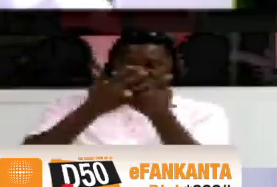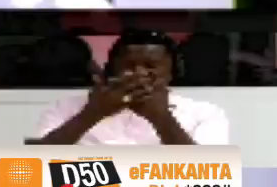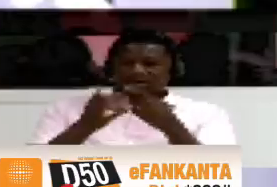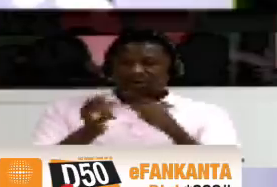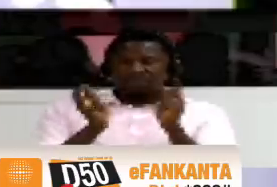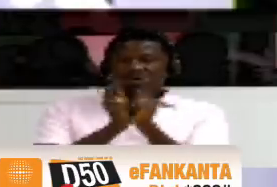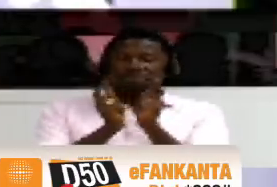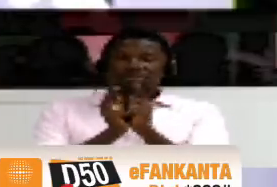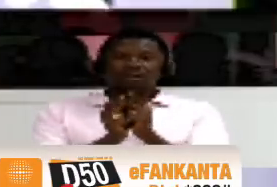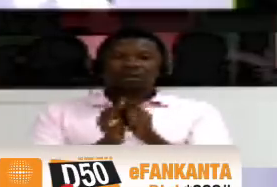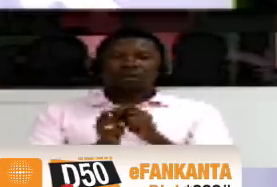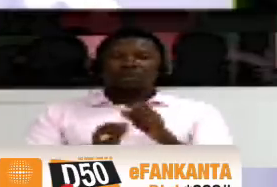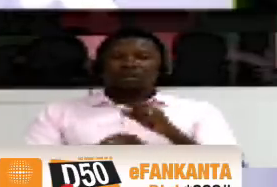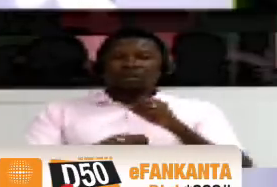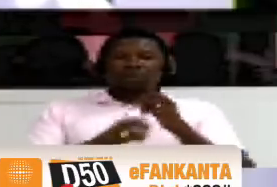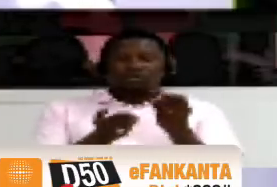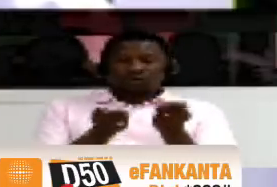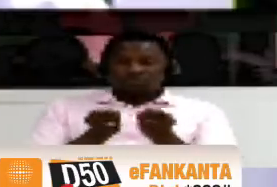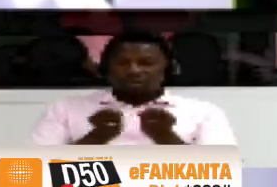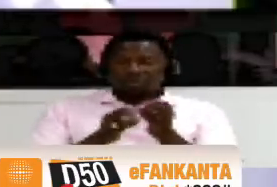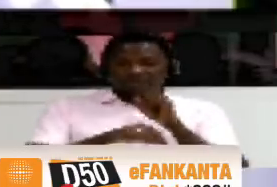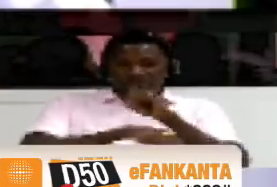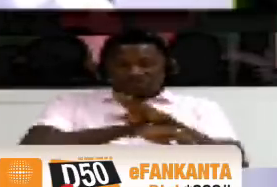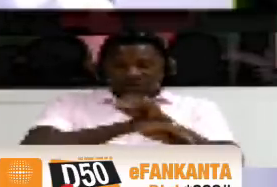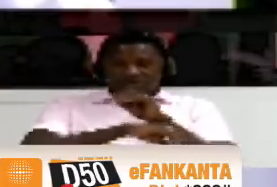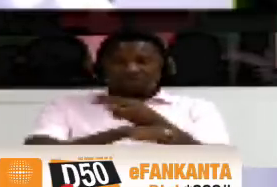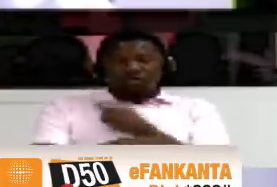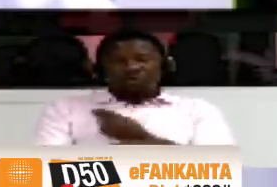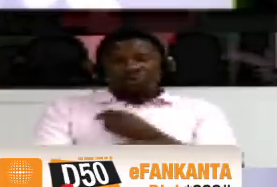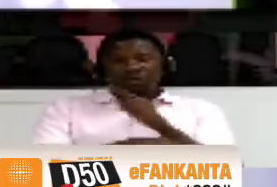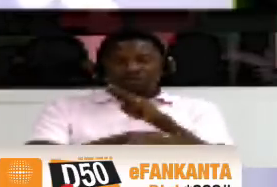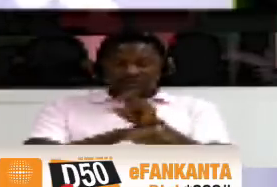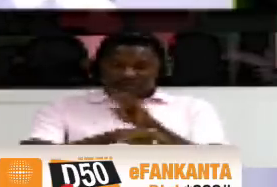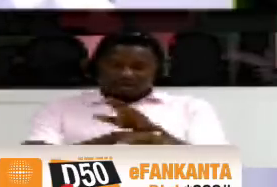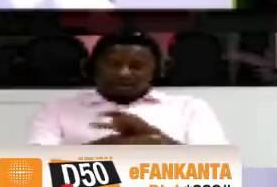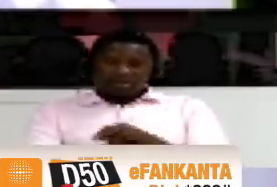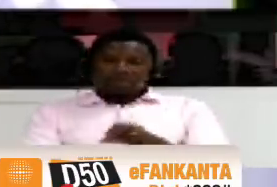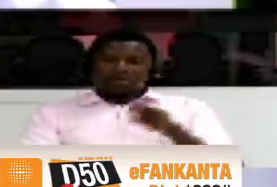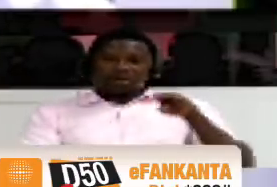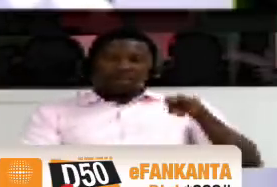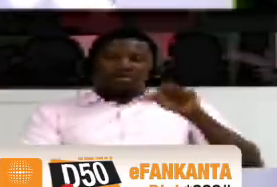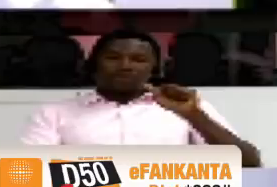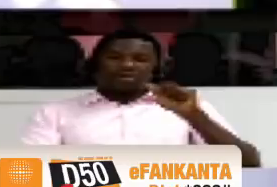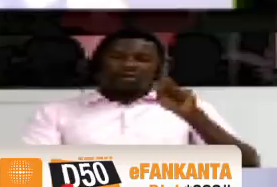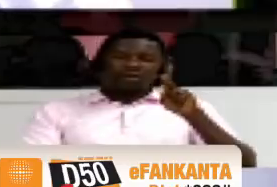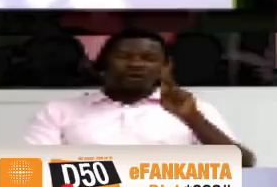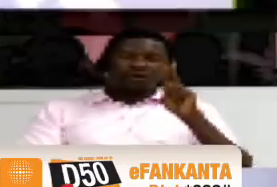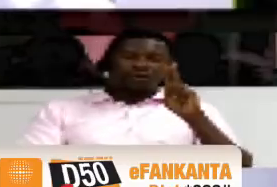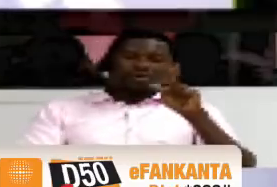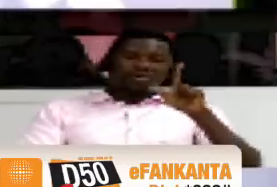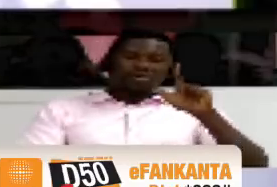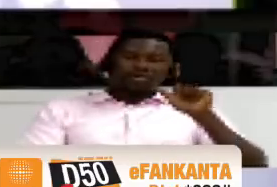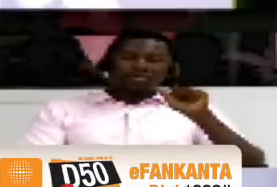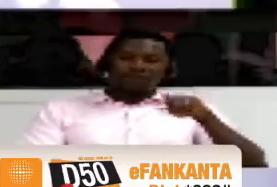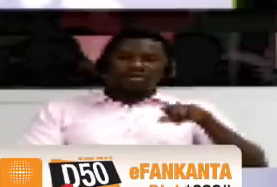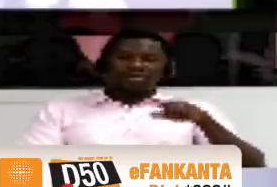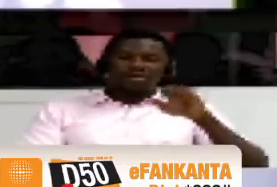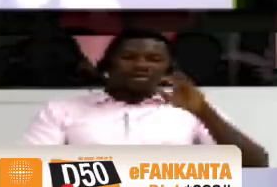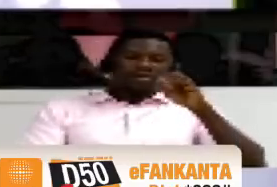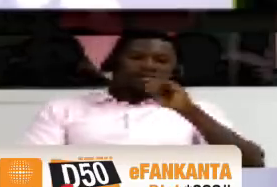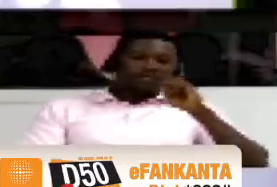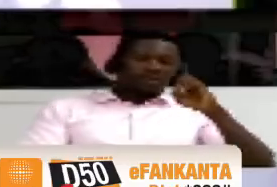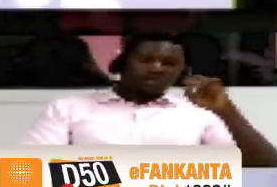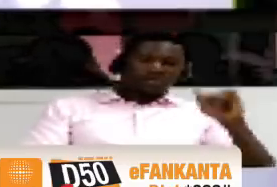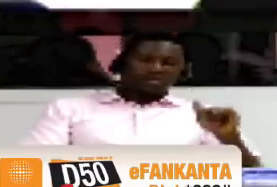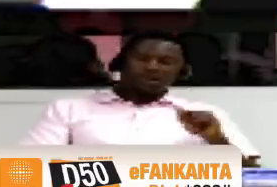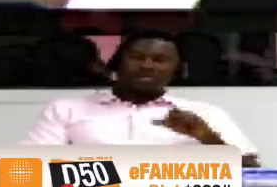the student union, sub-union advisor. Nakulan Sise was there. And I also found Pa Alasan Sise, the treasurer of